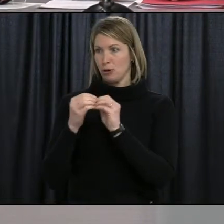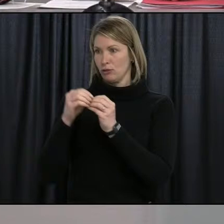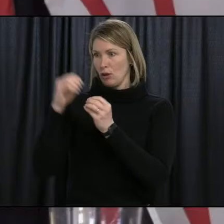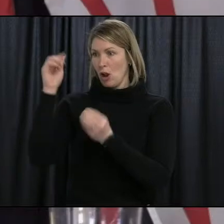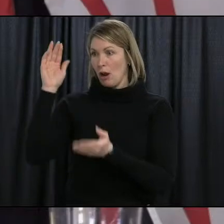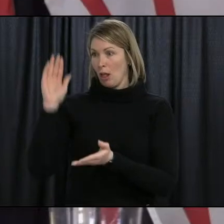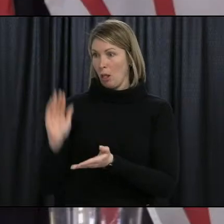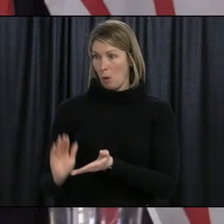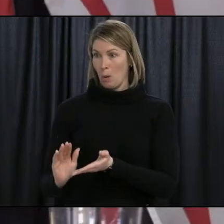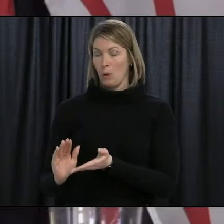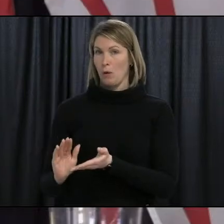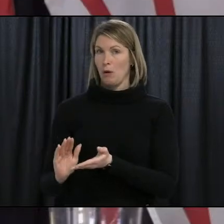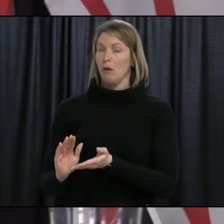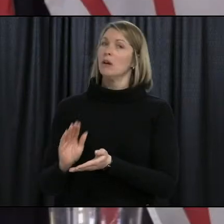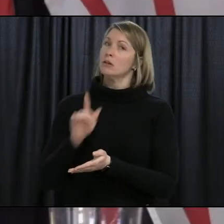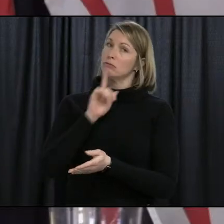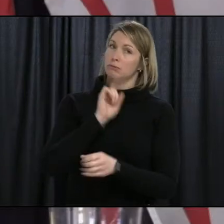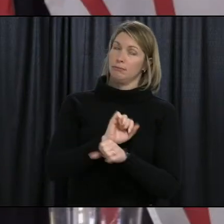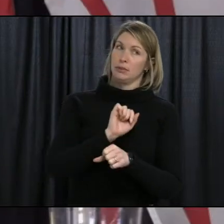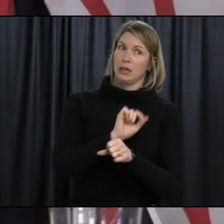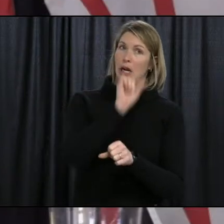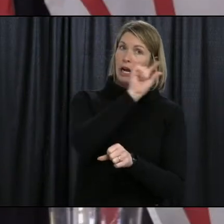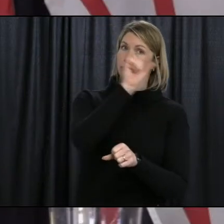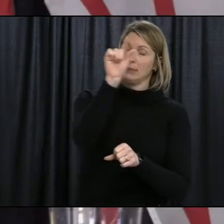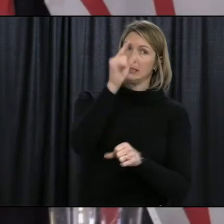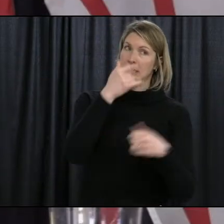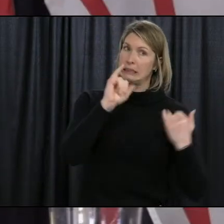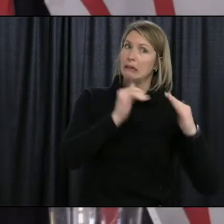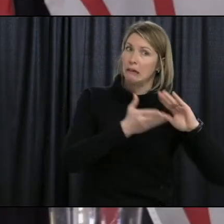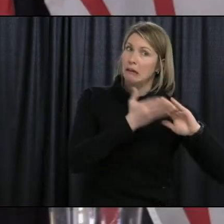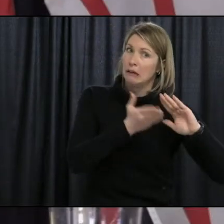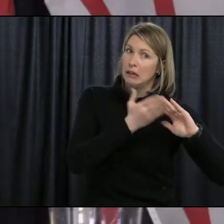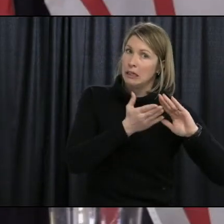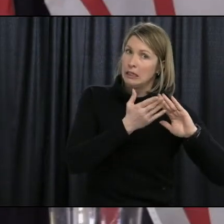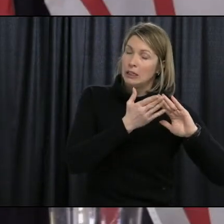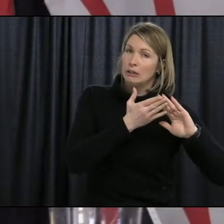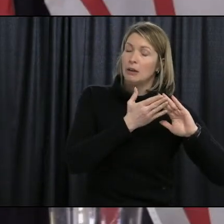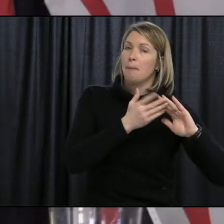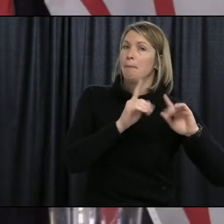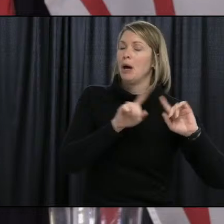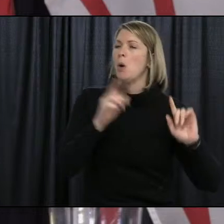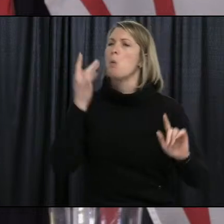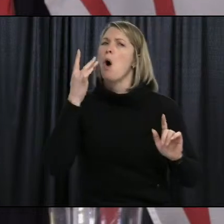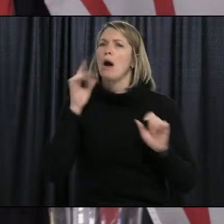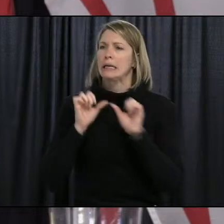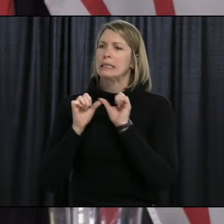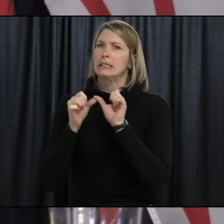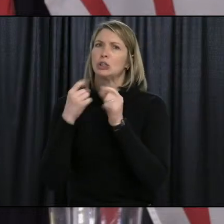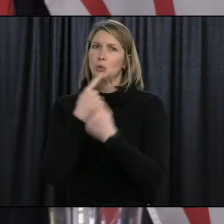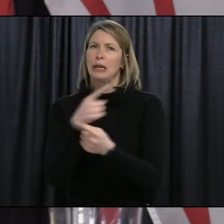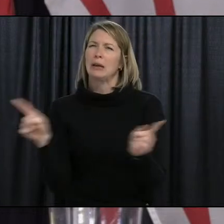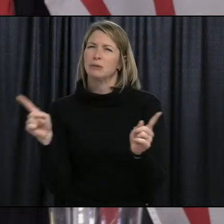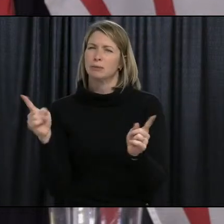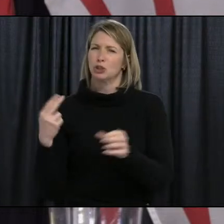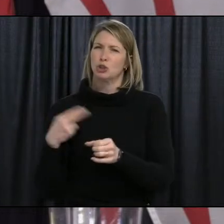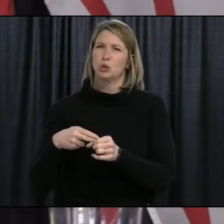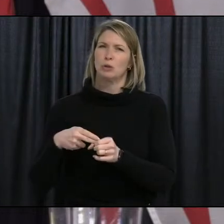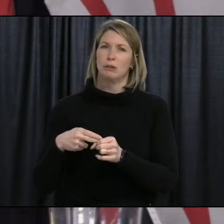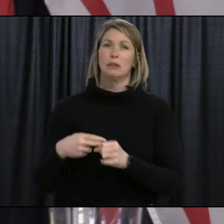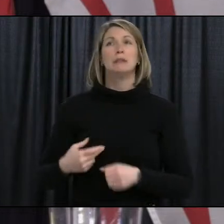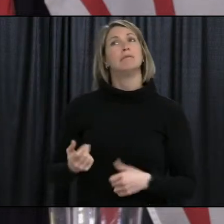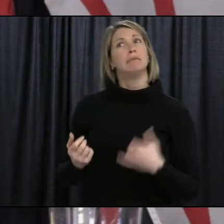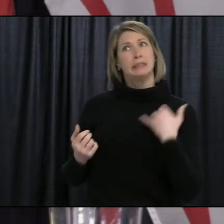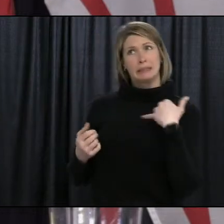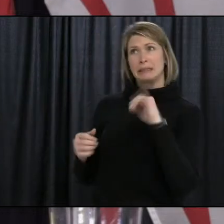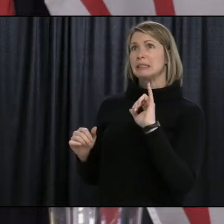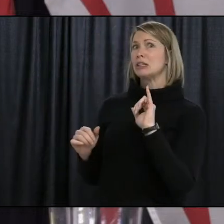is still in a caretaker mode as of now? Well, I think it's important, again, that the people understand that there is still a Premier in caretaker